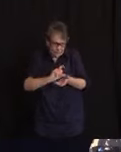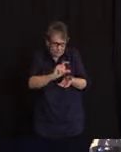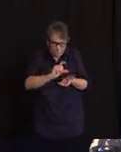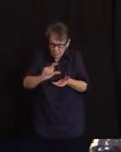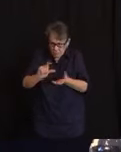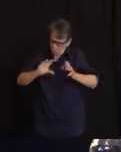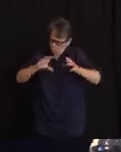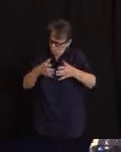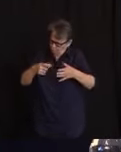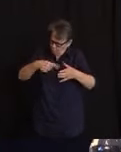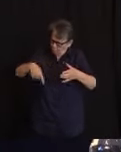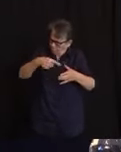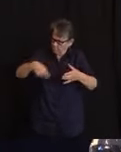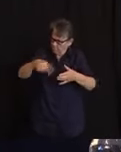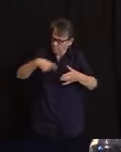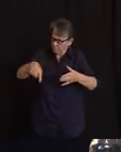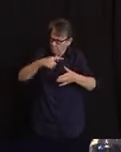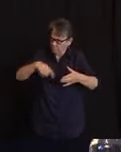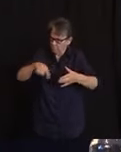a pandemic.